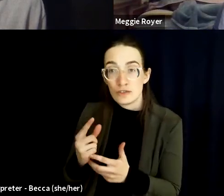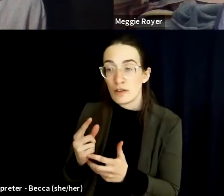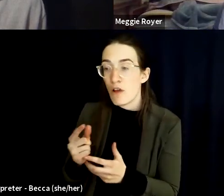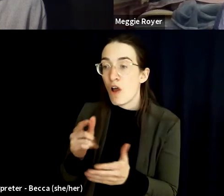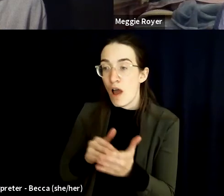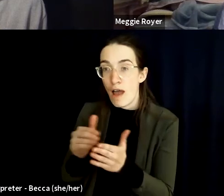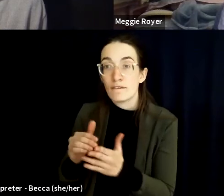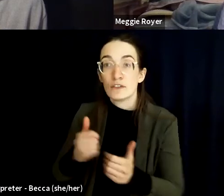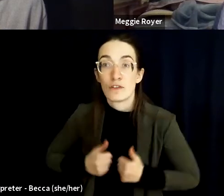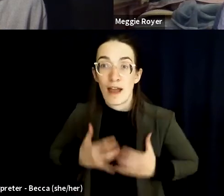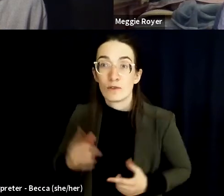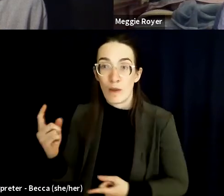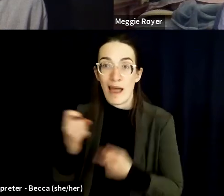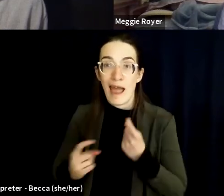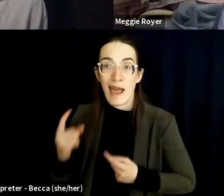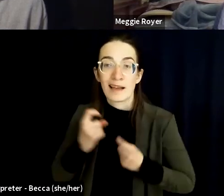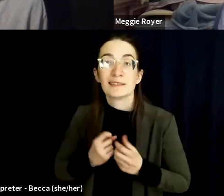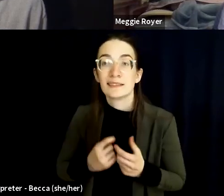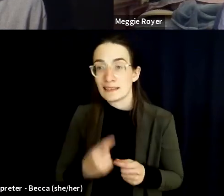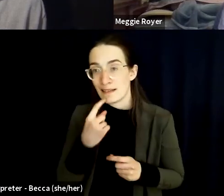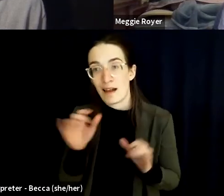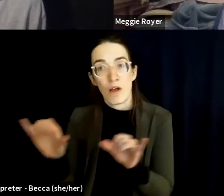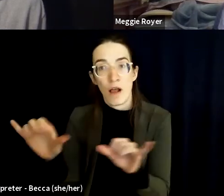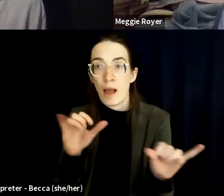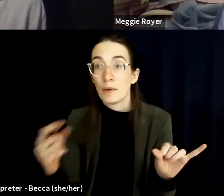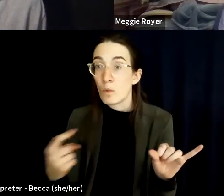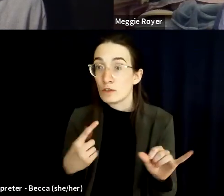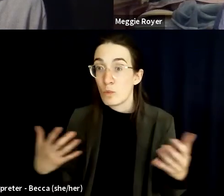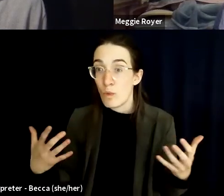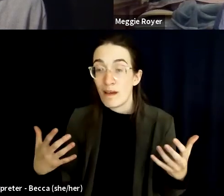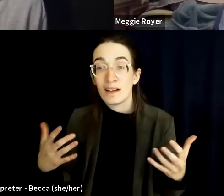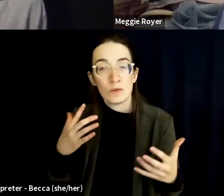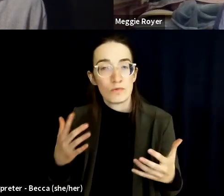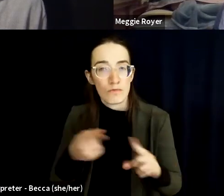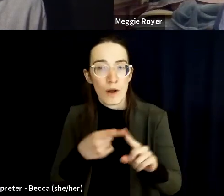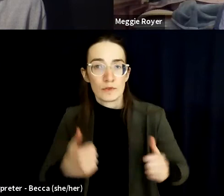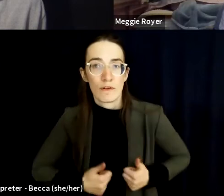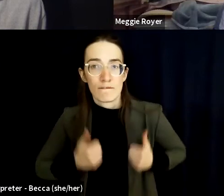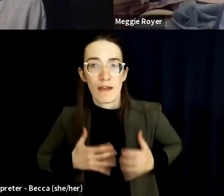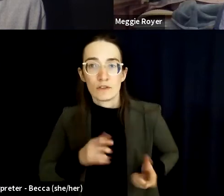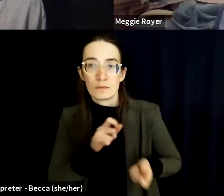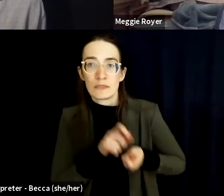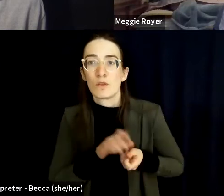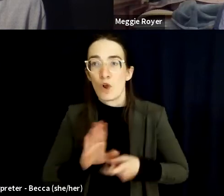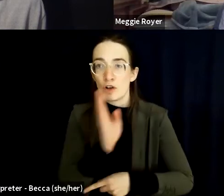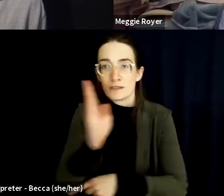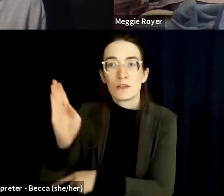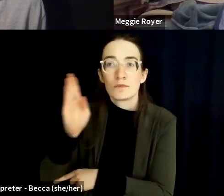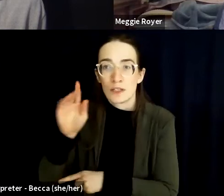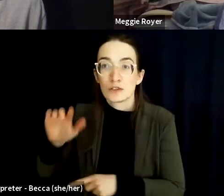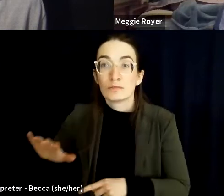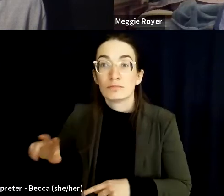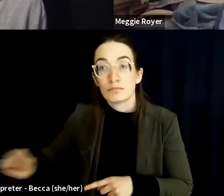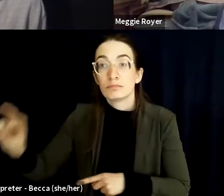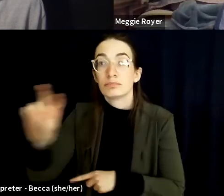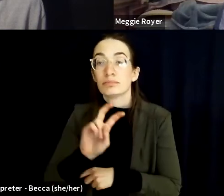by survivors. And she said that one of the most common questions that survivors ask her at her speaking engagements is, how do I